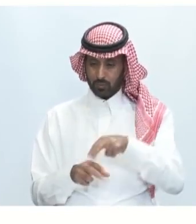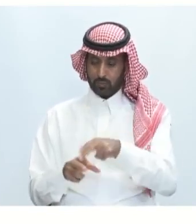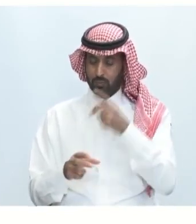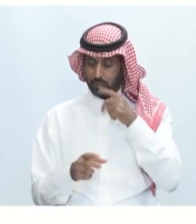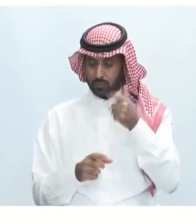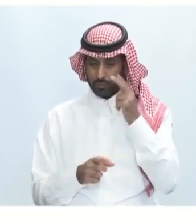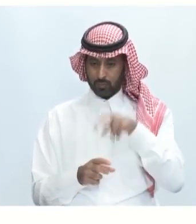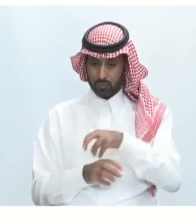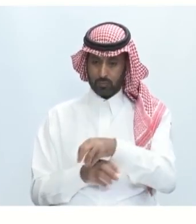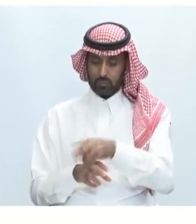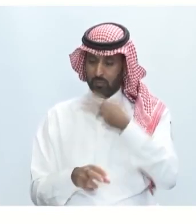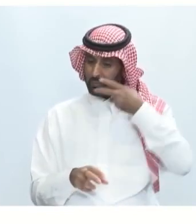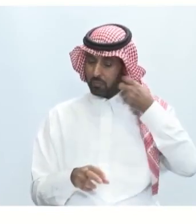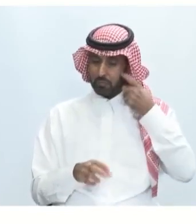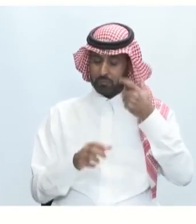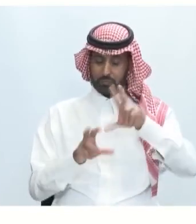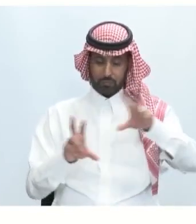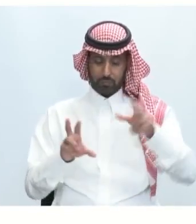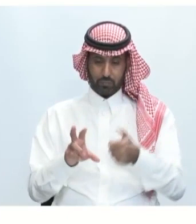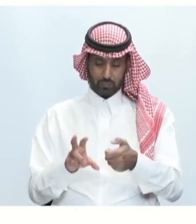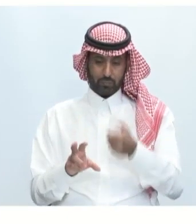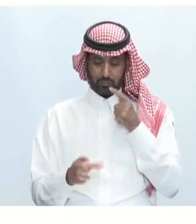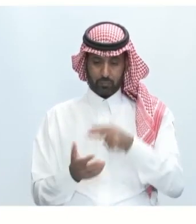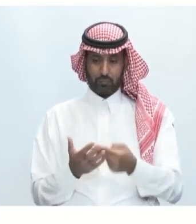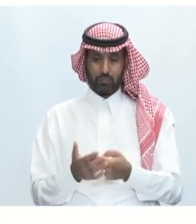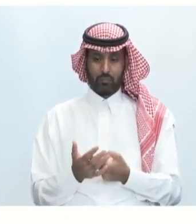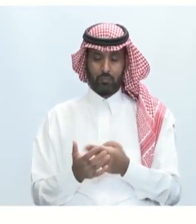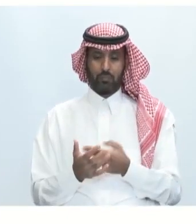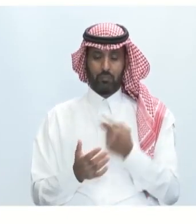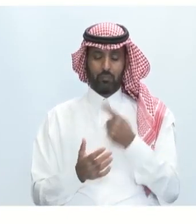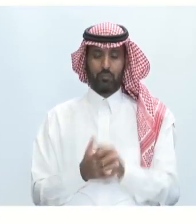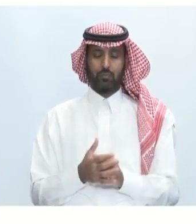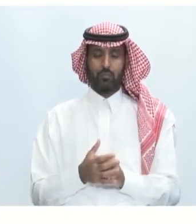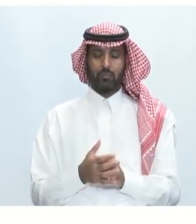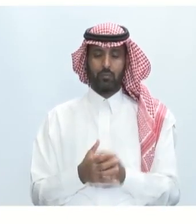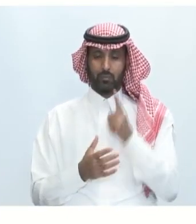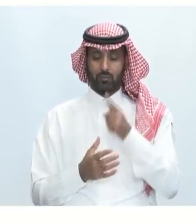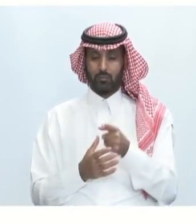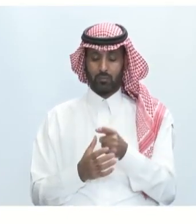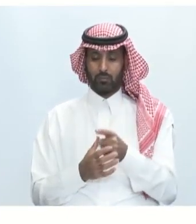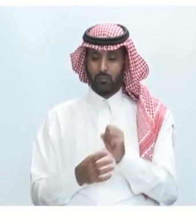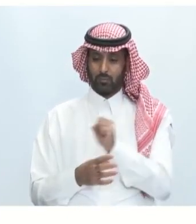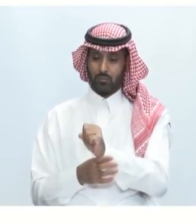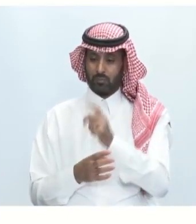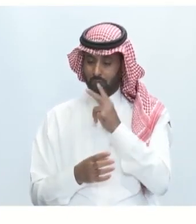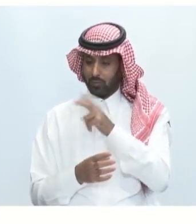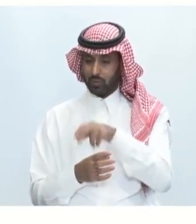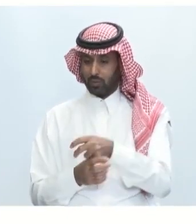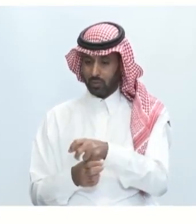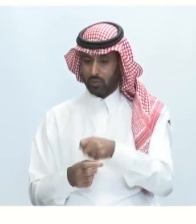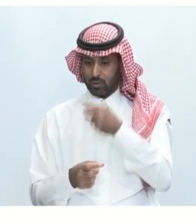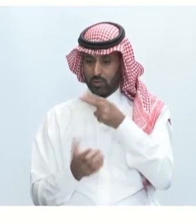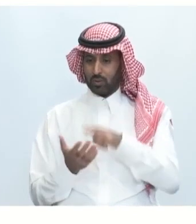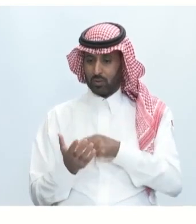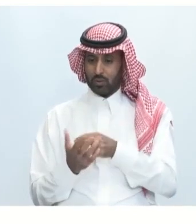cartoon mouse offered. Yes, the cartoon mouse offered the cat his cheese, or you can say